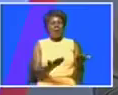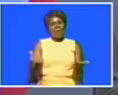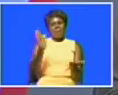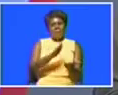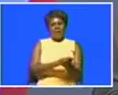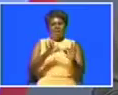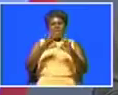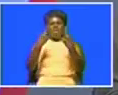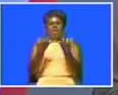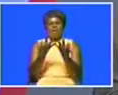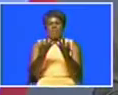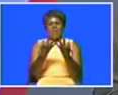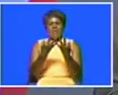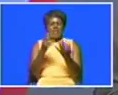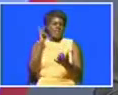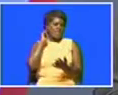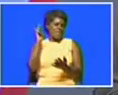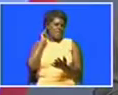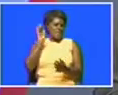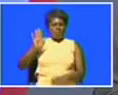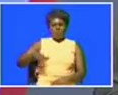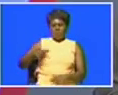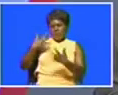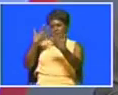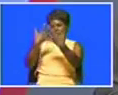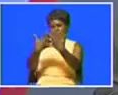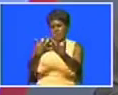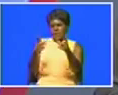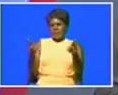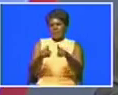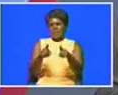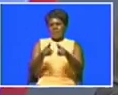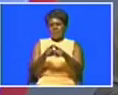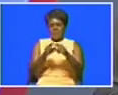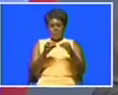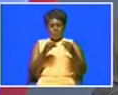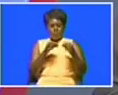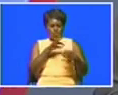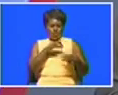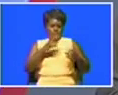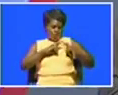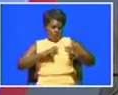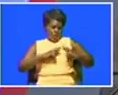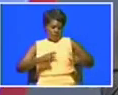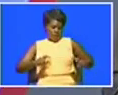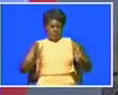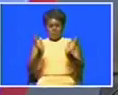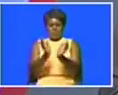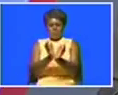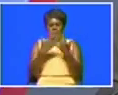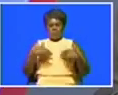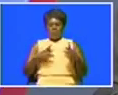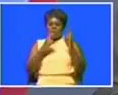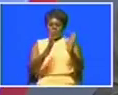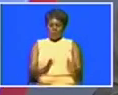It was a family fun day at the Kisii Women's Prison, which also served as a soul-searching forum for the inmates. And as our reporter Fred